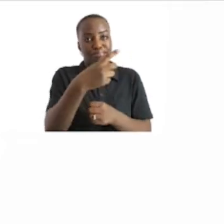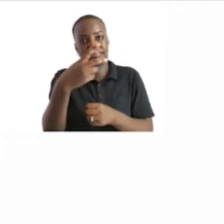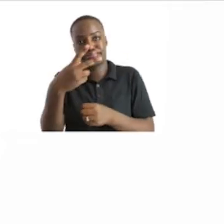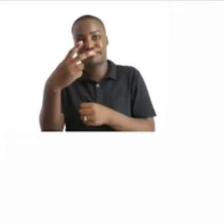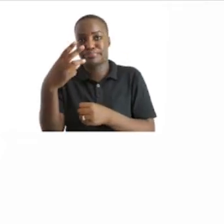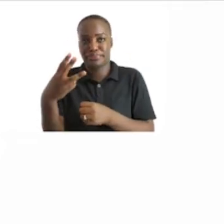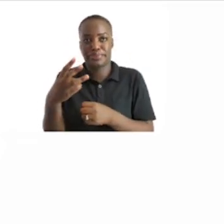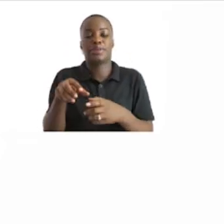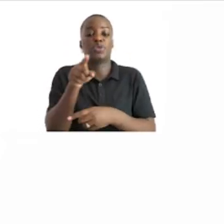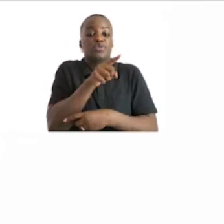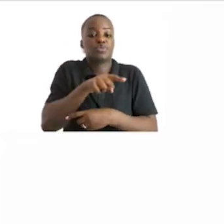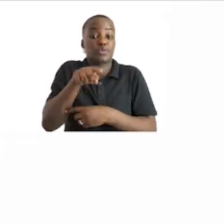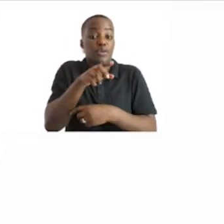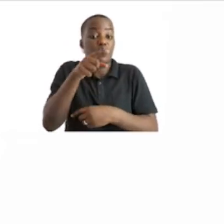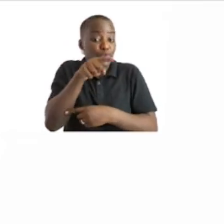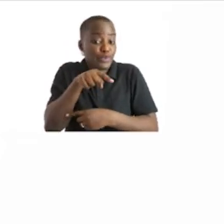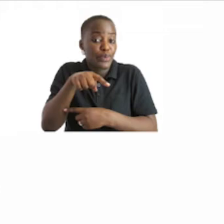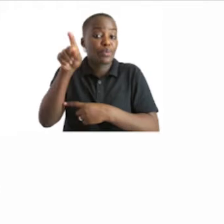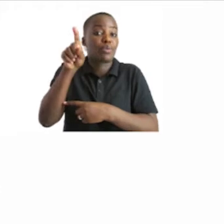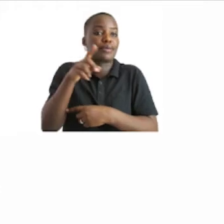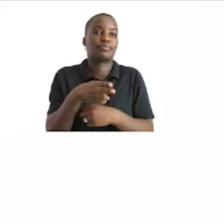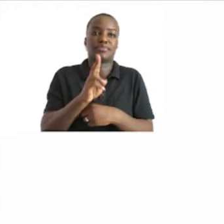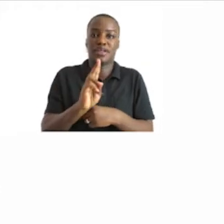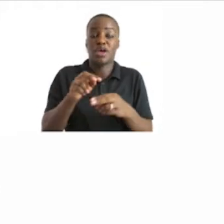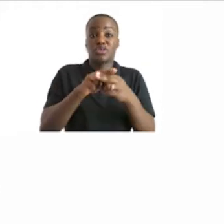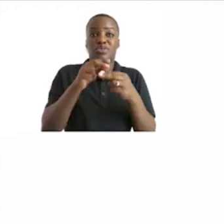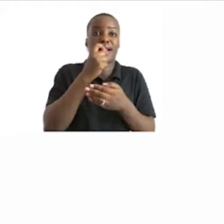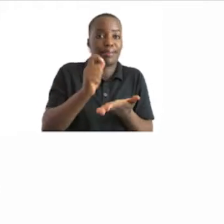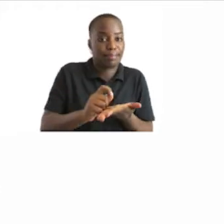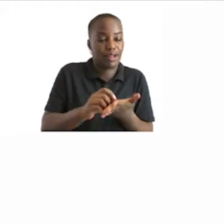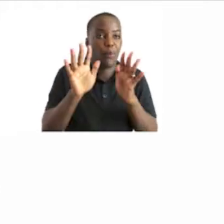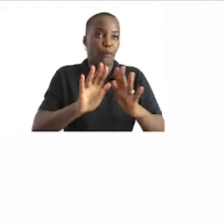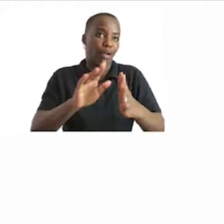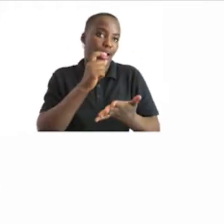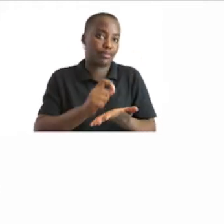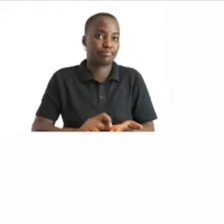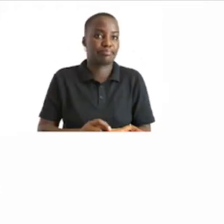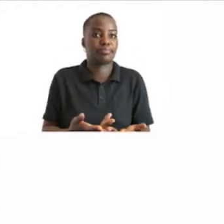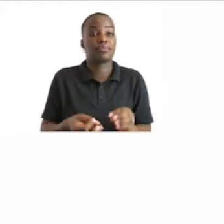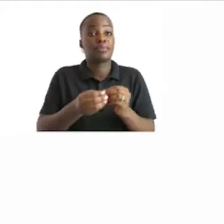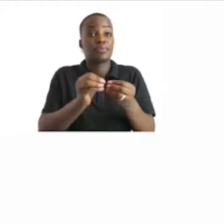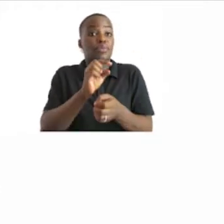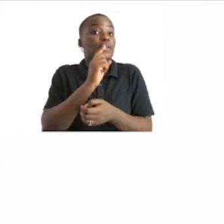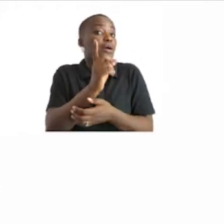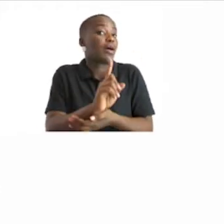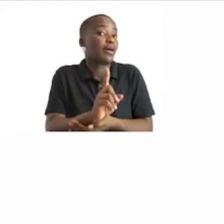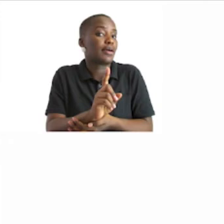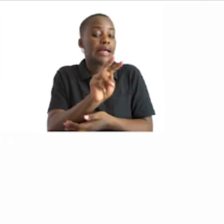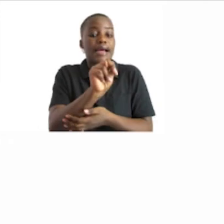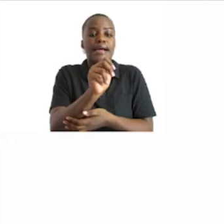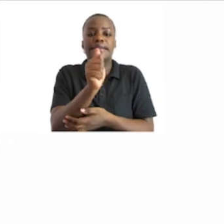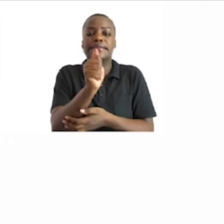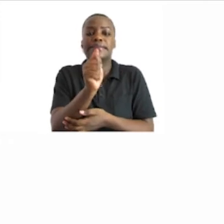to circle the correct answer using your pencil or your color. Number 1 says, Nat